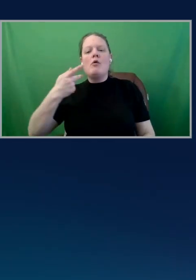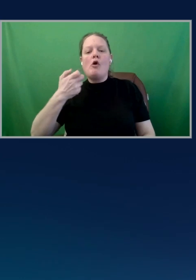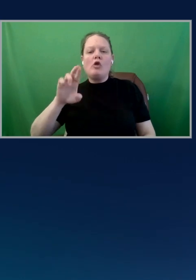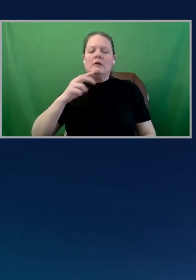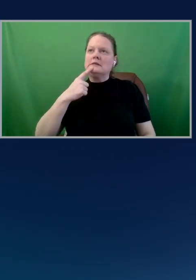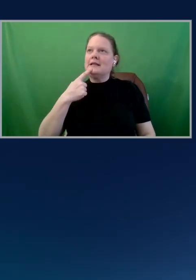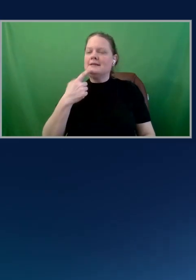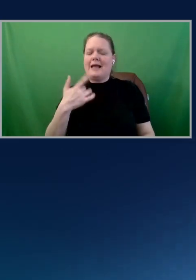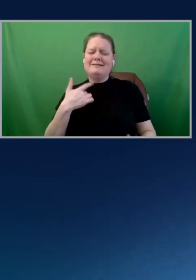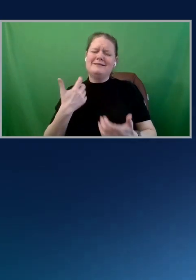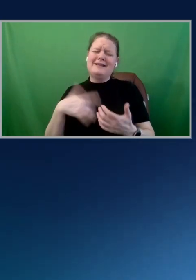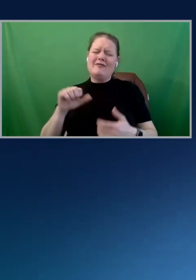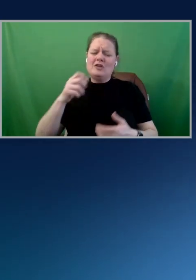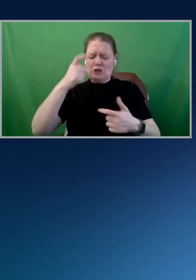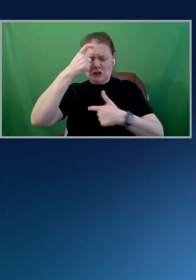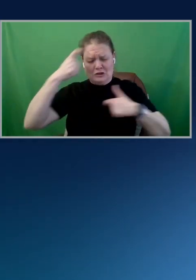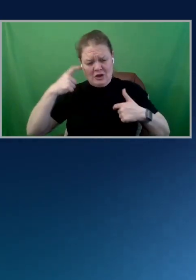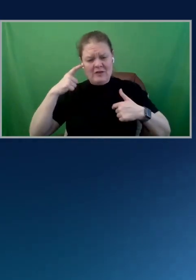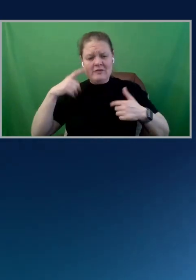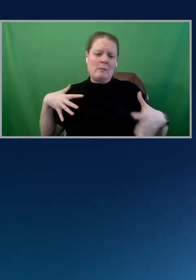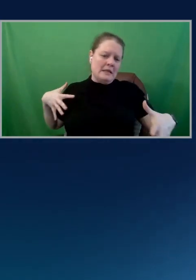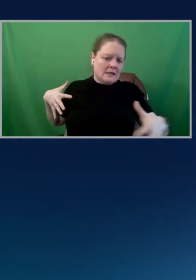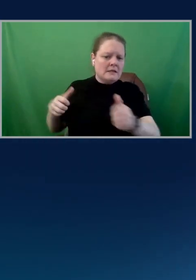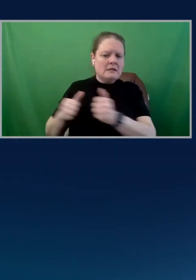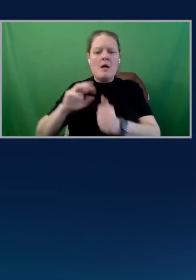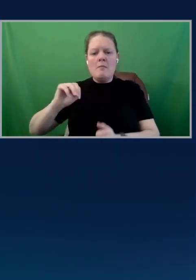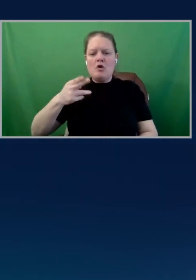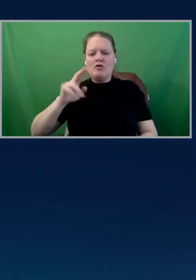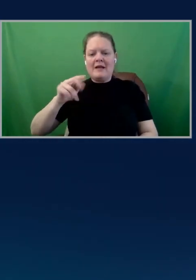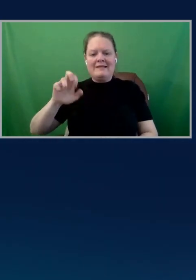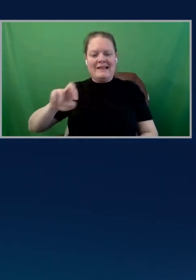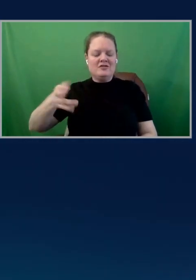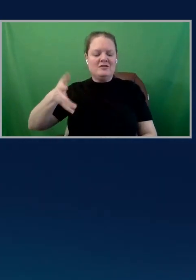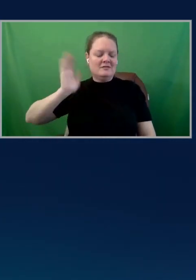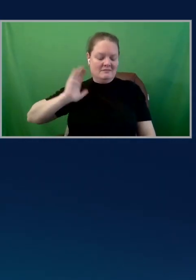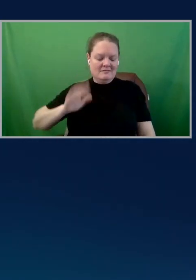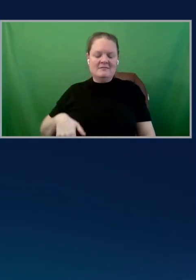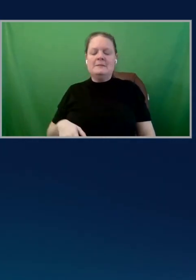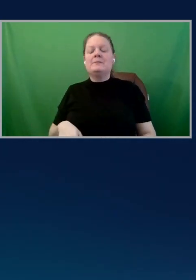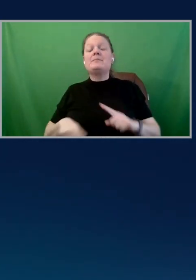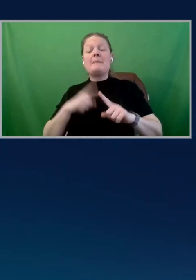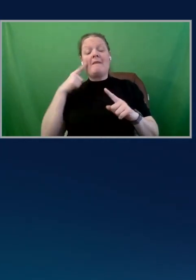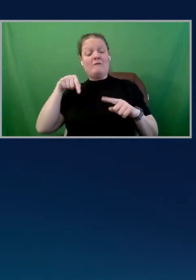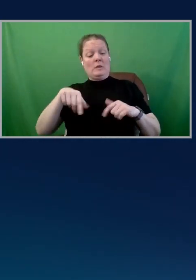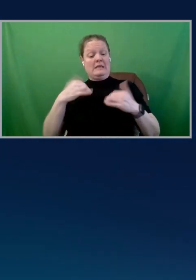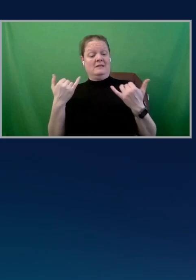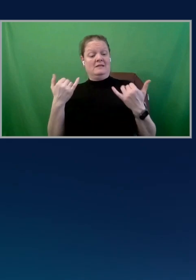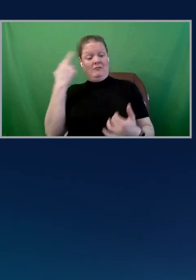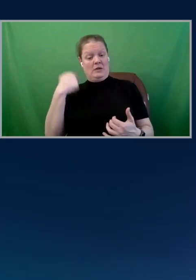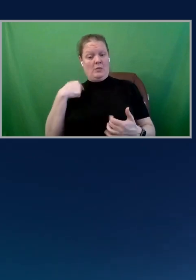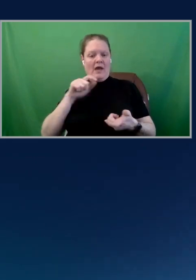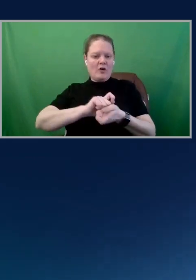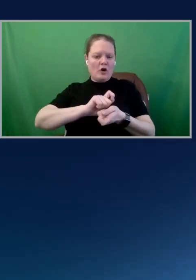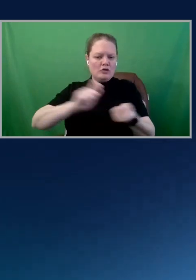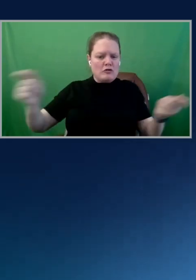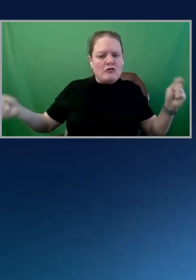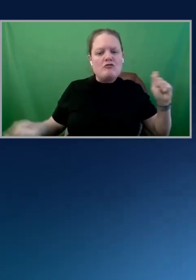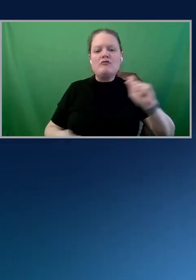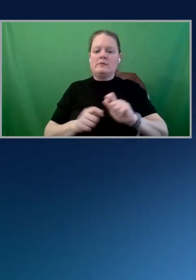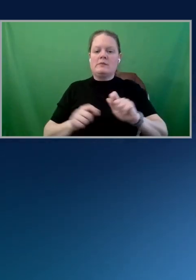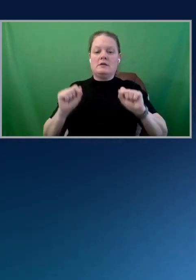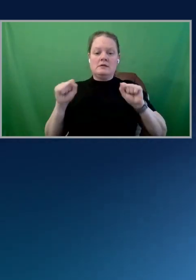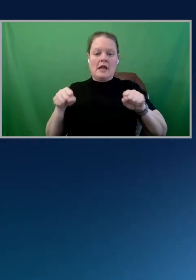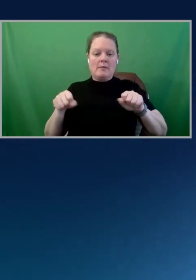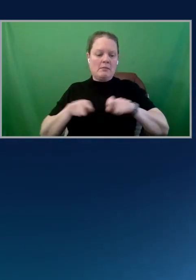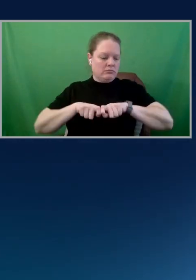his modernizations back in the day. But for this reason, we have our transformation capabilities that we launched first